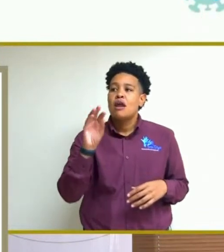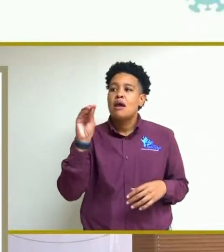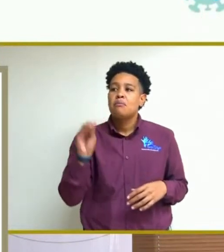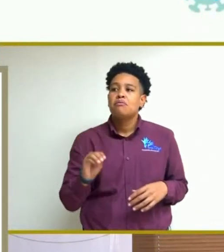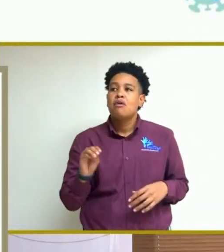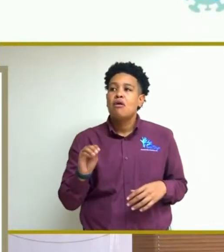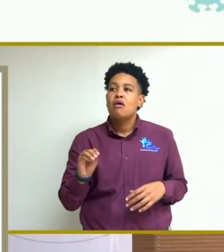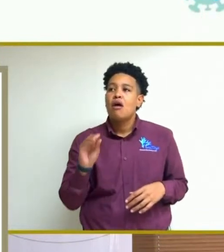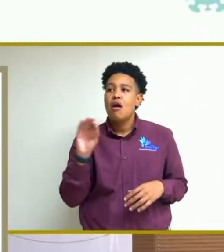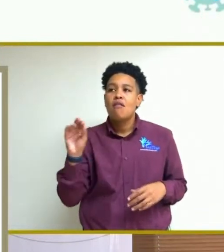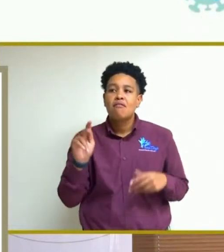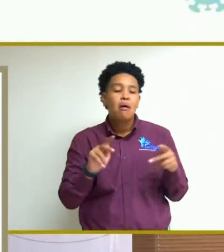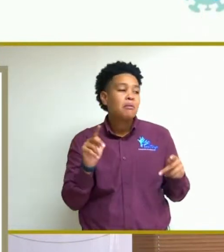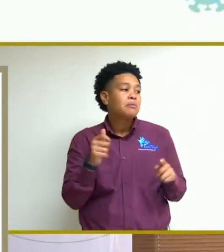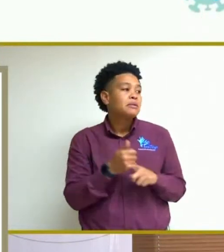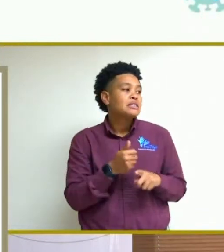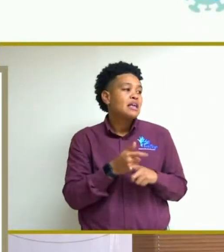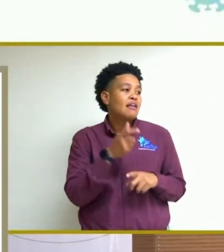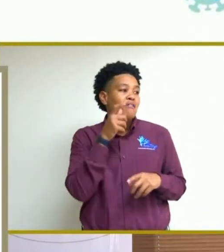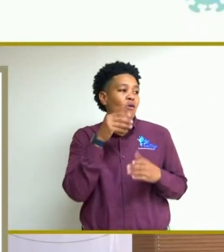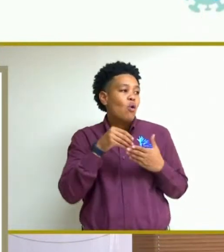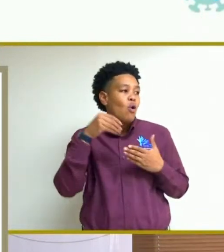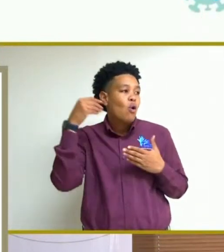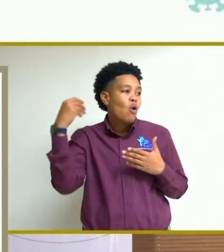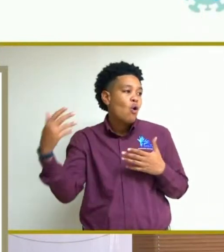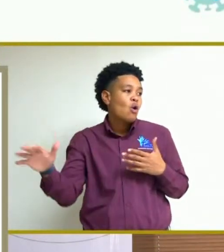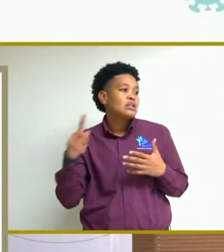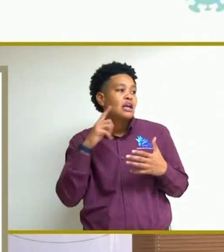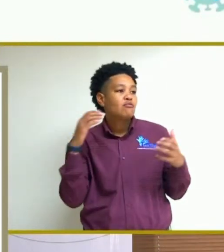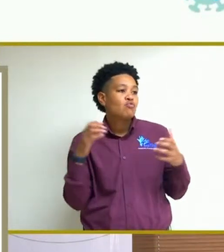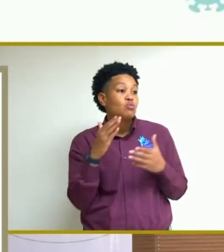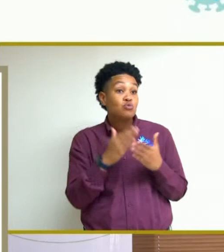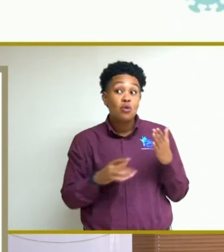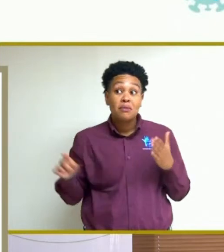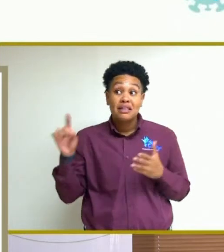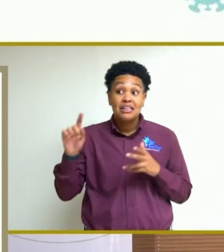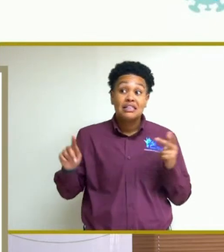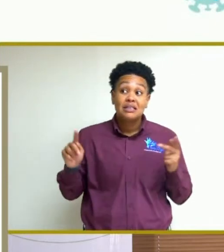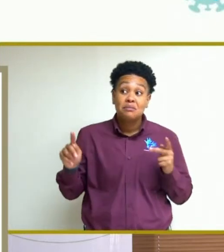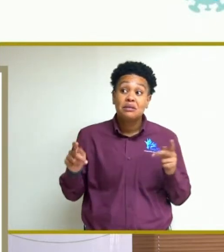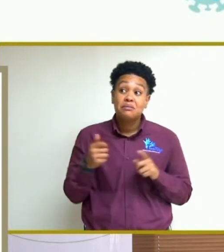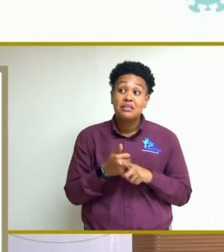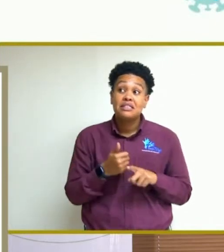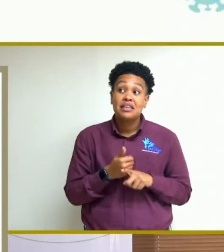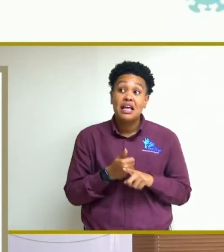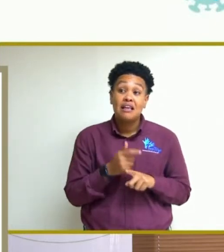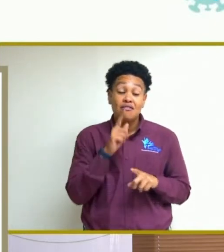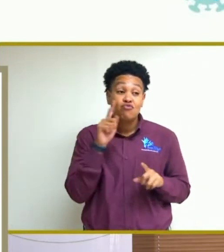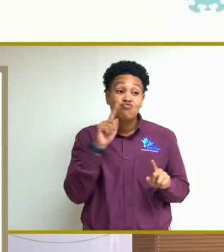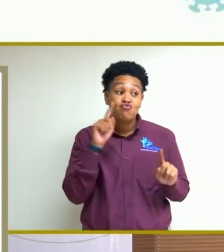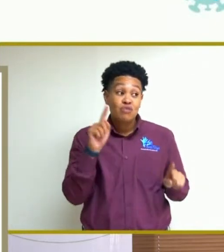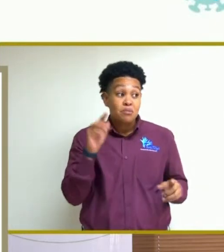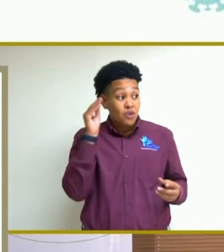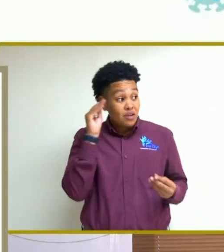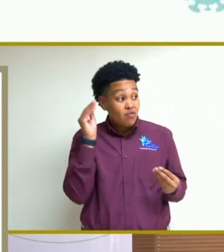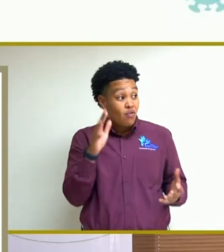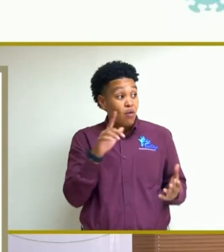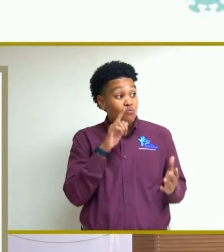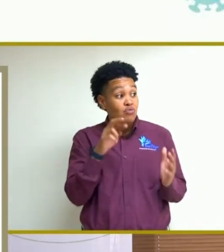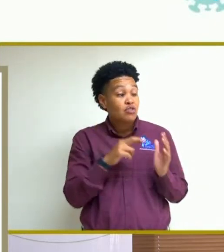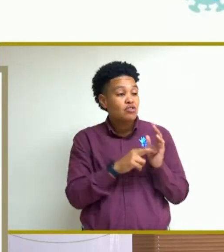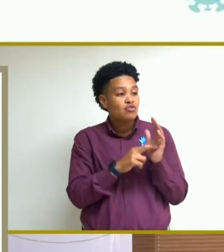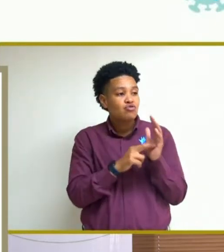1.49% of persons that are outside of the group. Some of these persons, as was reported,